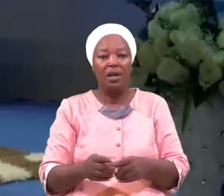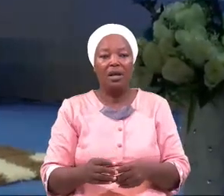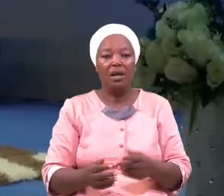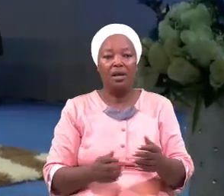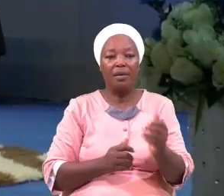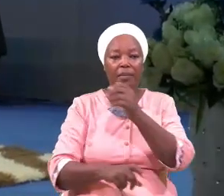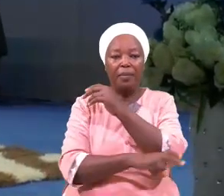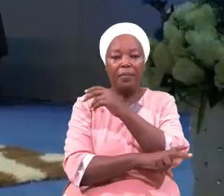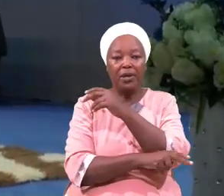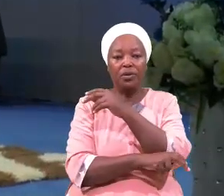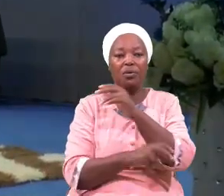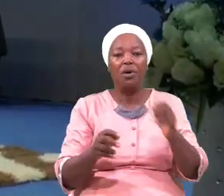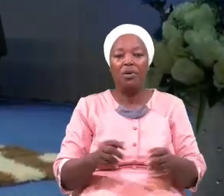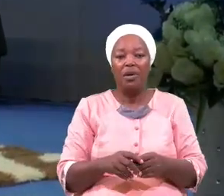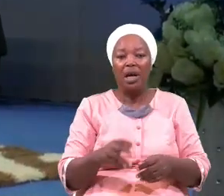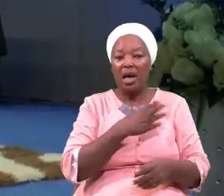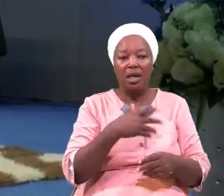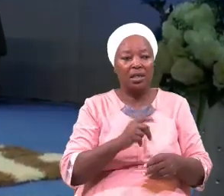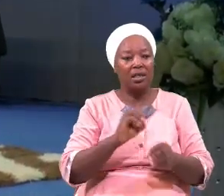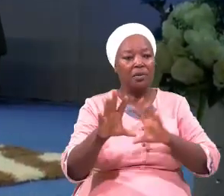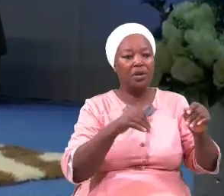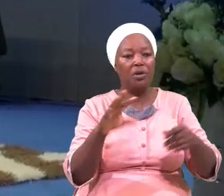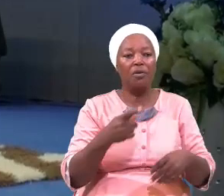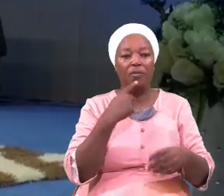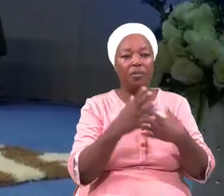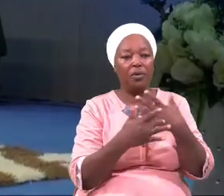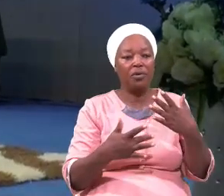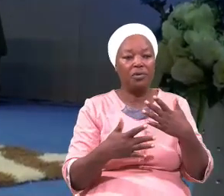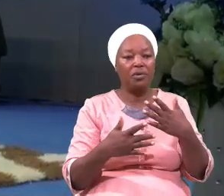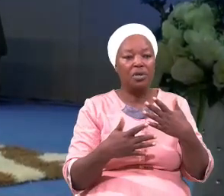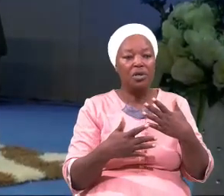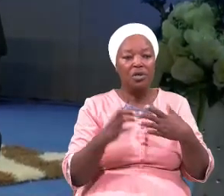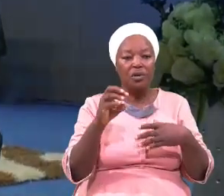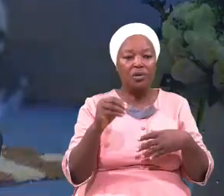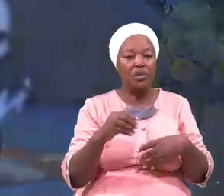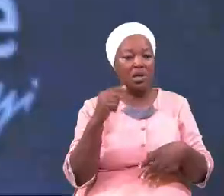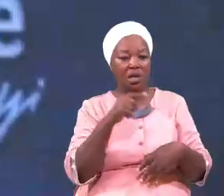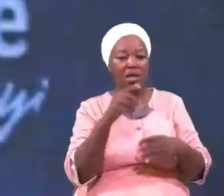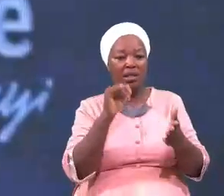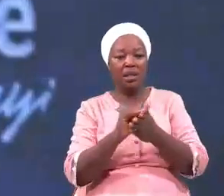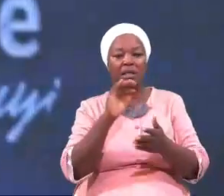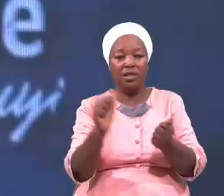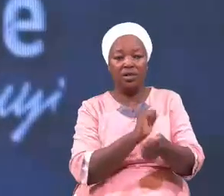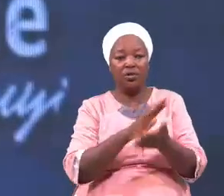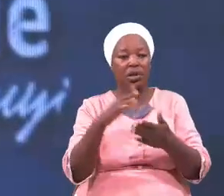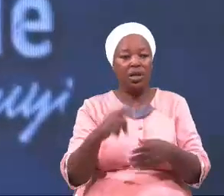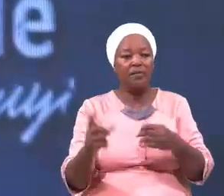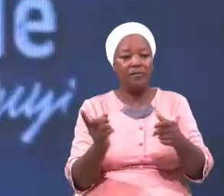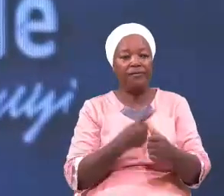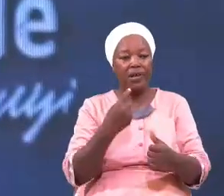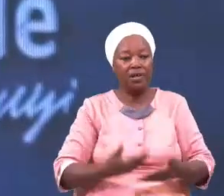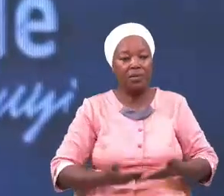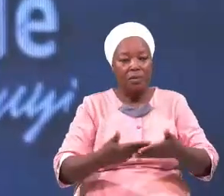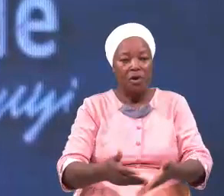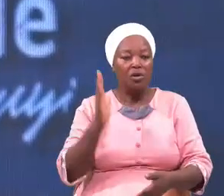and the sprinkling of blood, lest he that destroyed the firstborn should